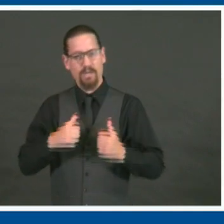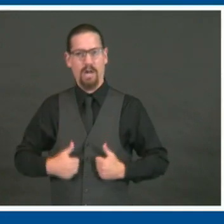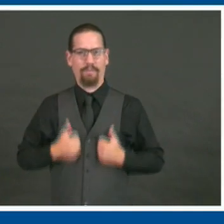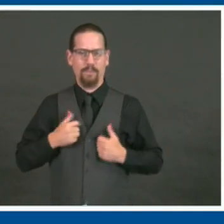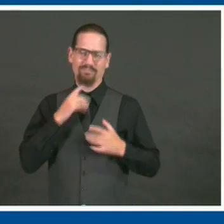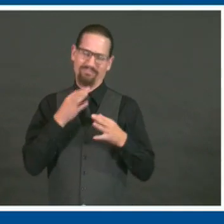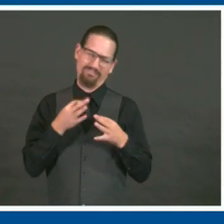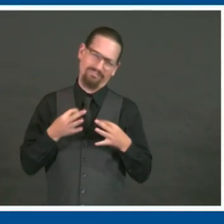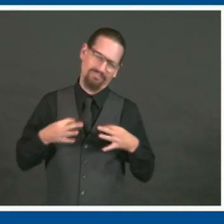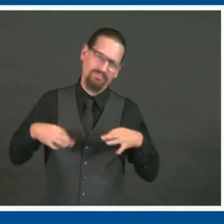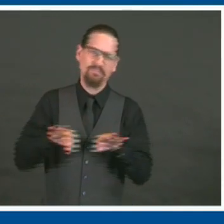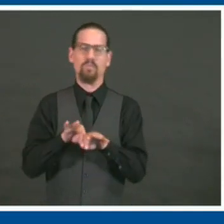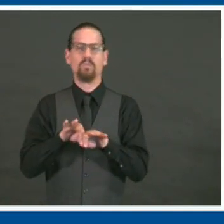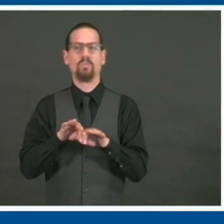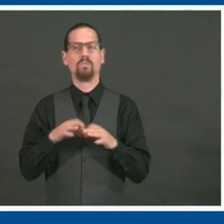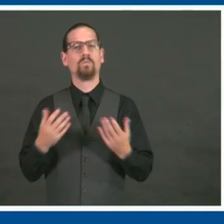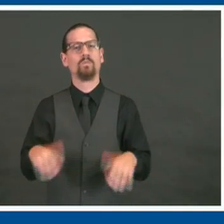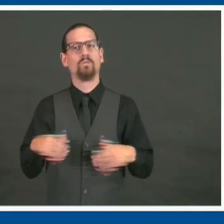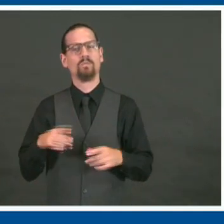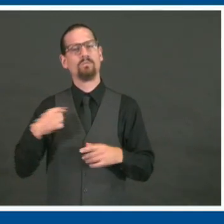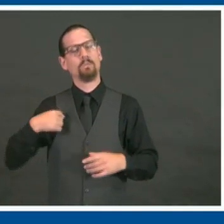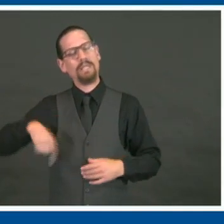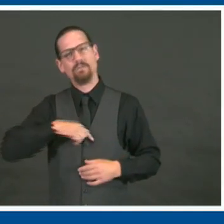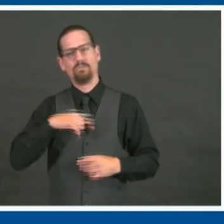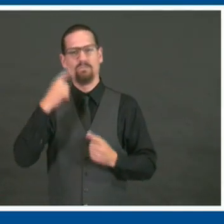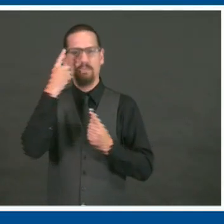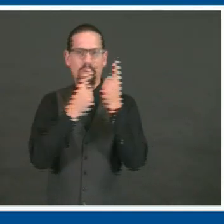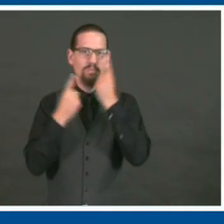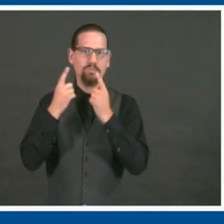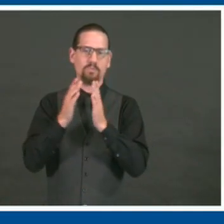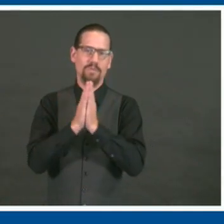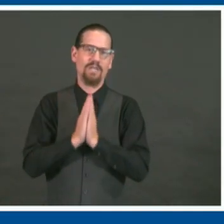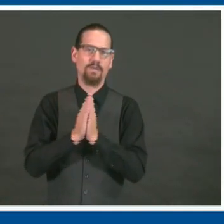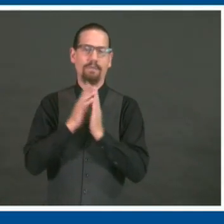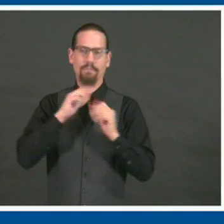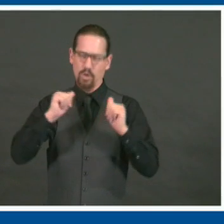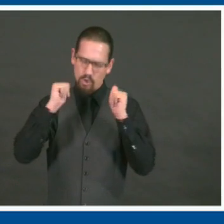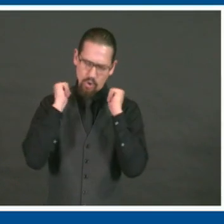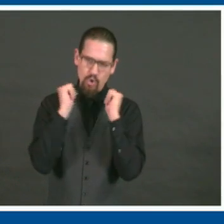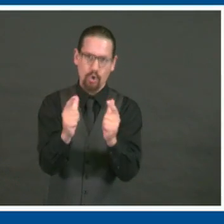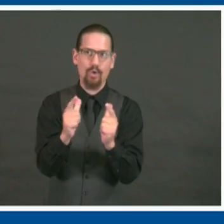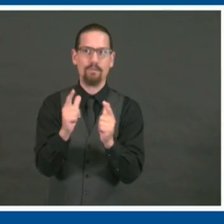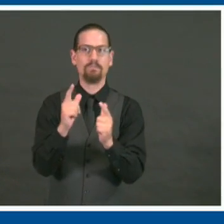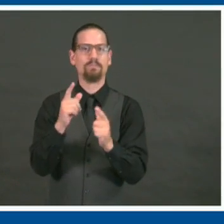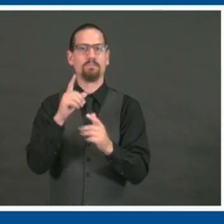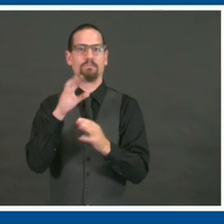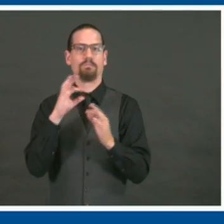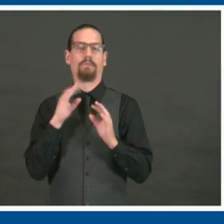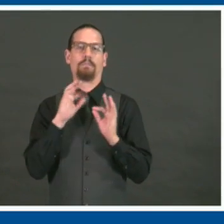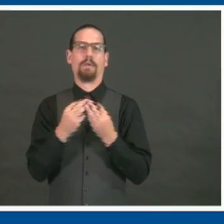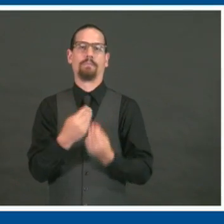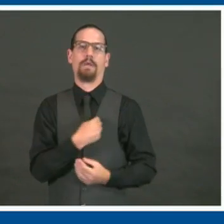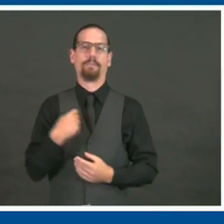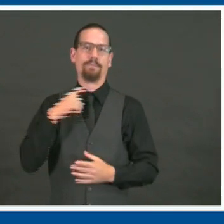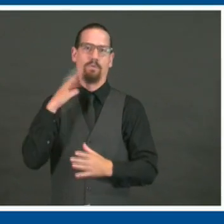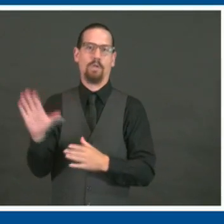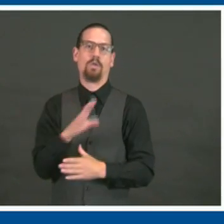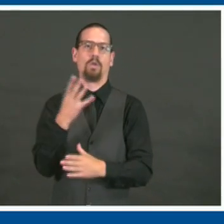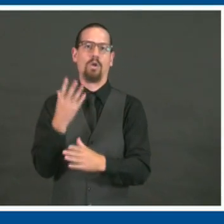of each of these people and with every family that has been impacted by this pandemic over the last